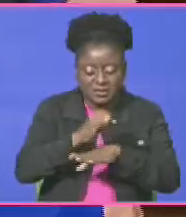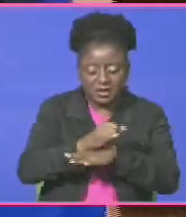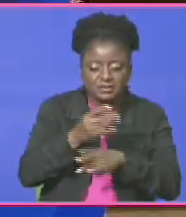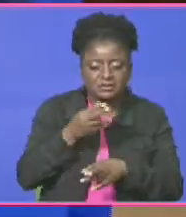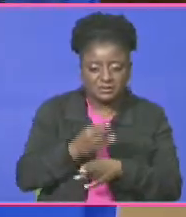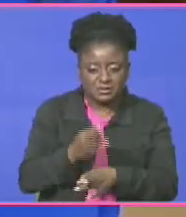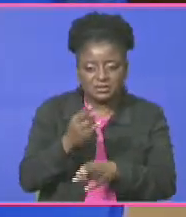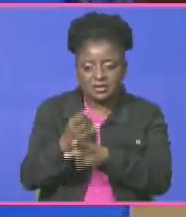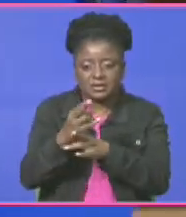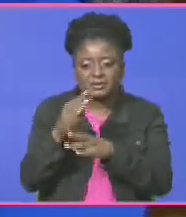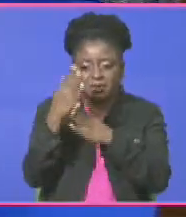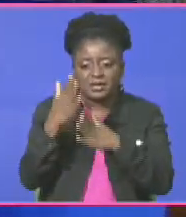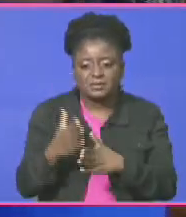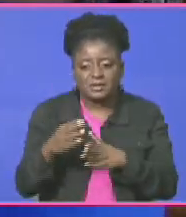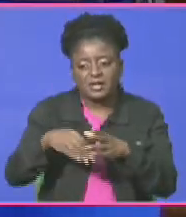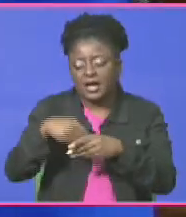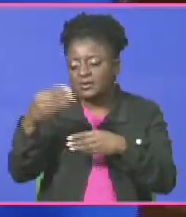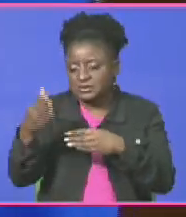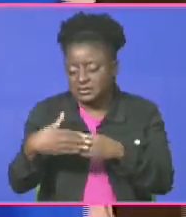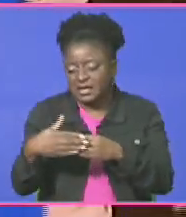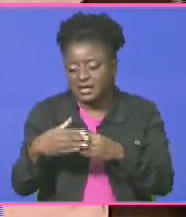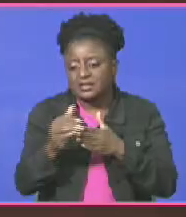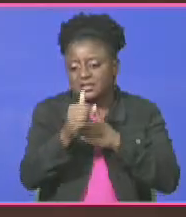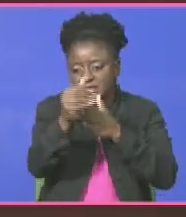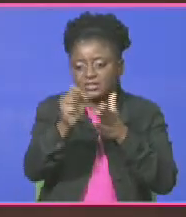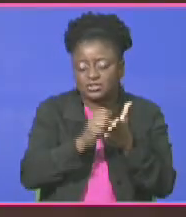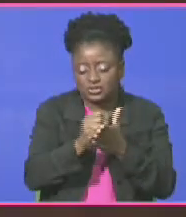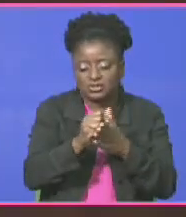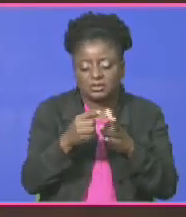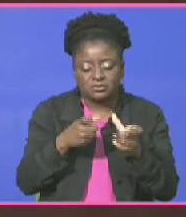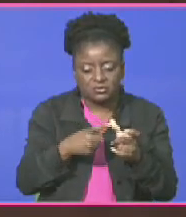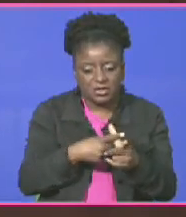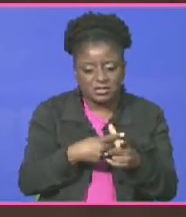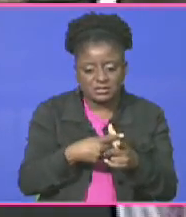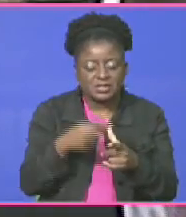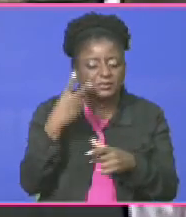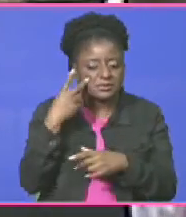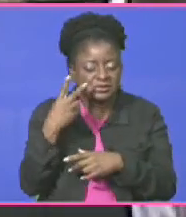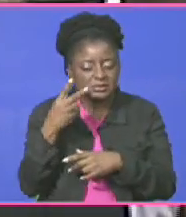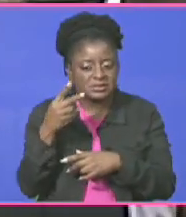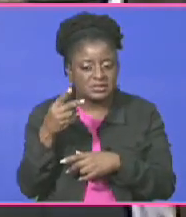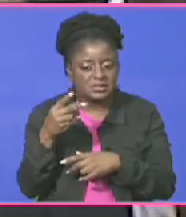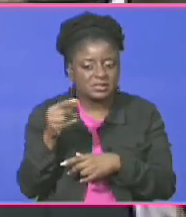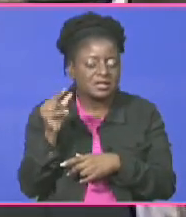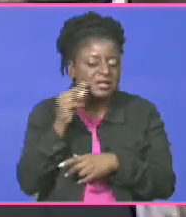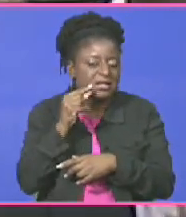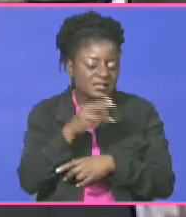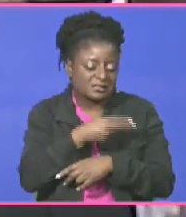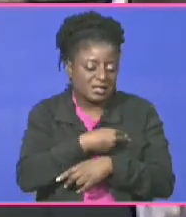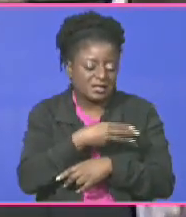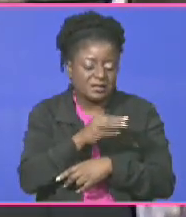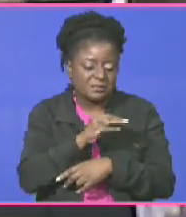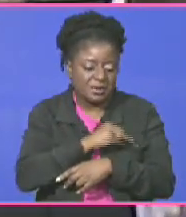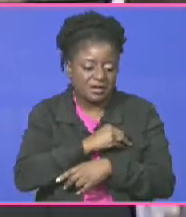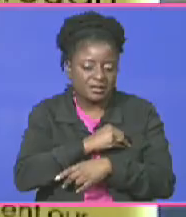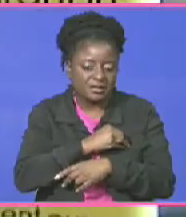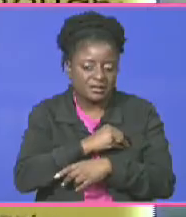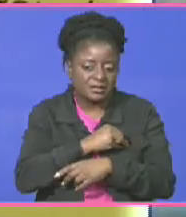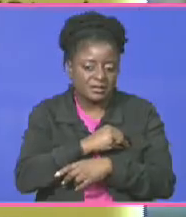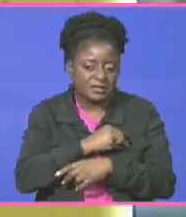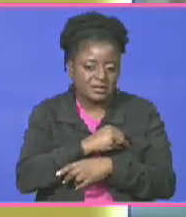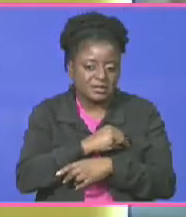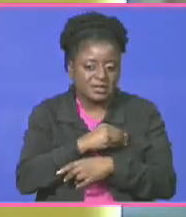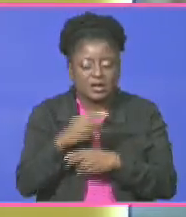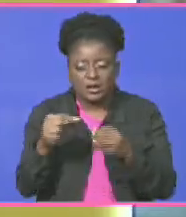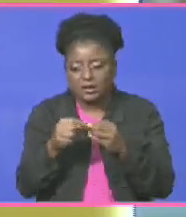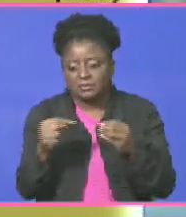Bahamians. Outside of the leadership race that will see Member of Parliament for Anglesdon Glenys Hannah Martin contest Davis for leadership, the position for chairman will